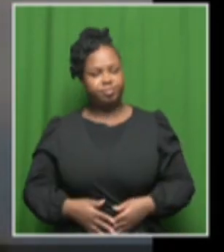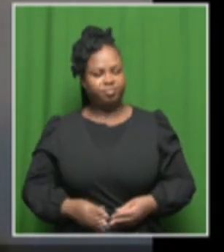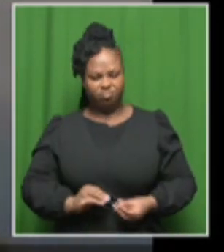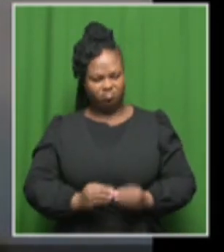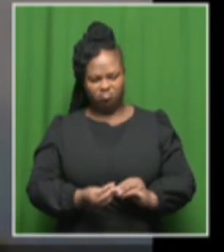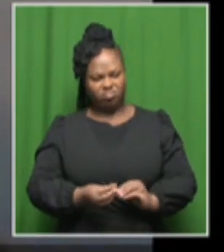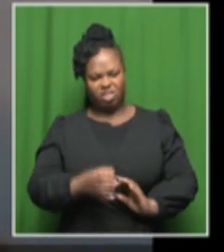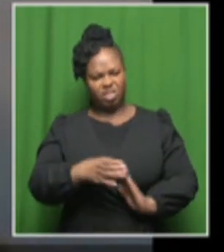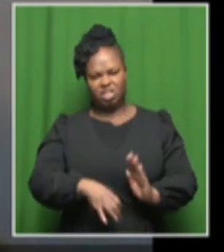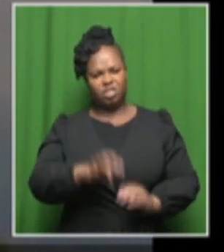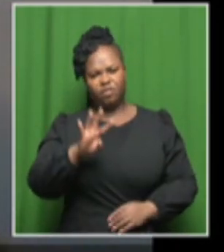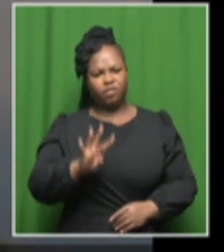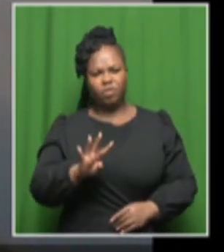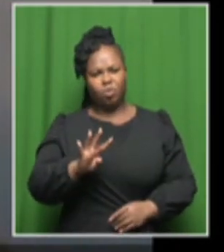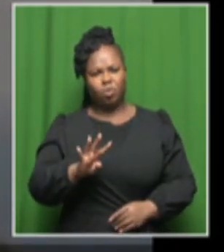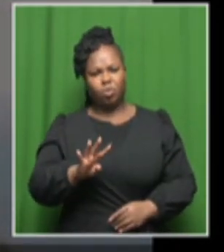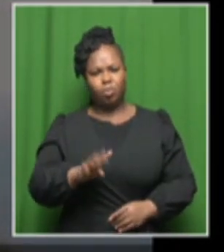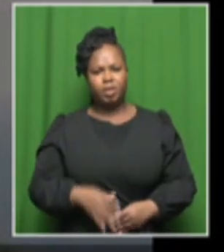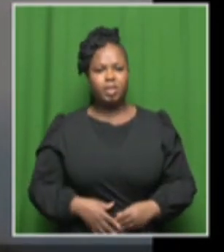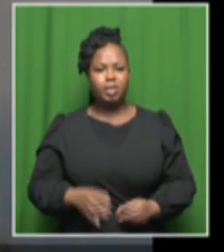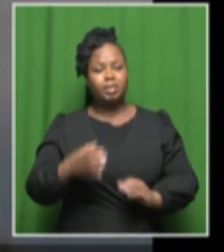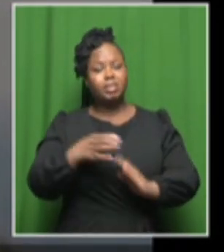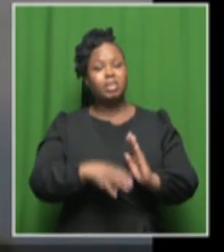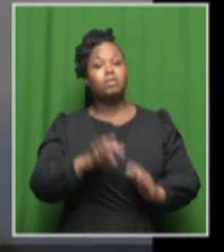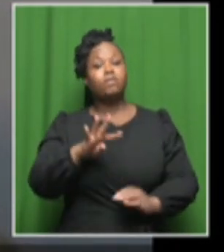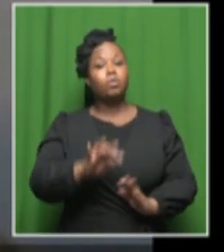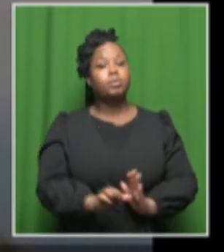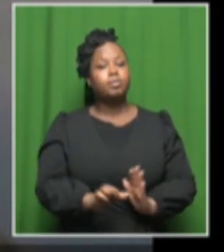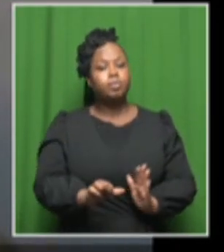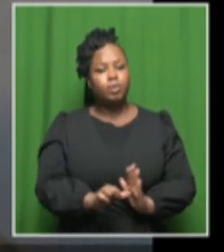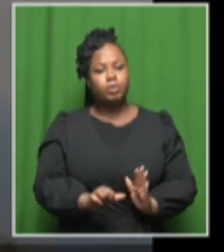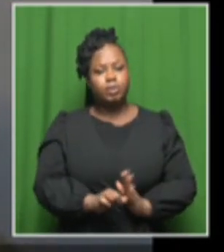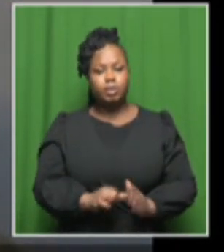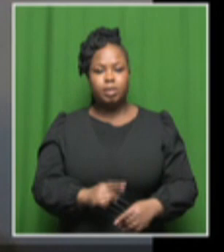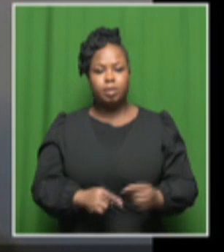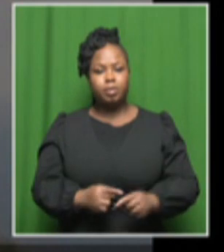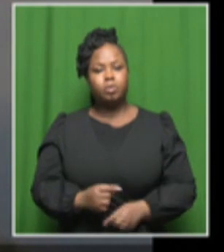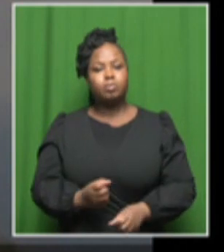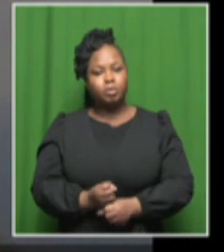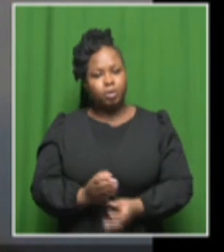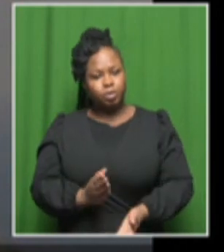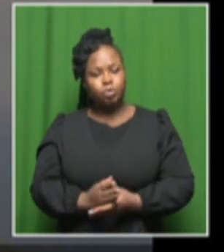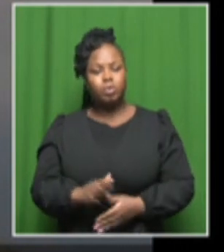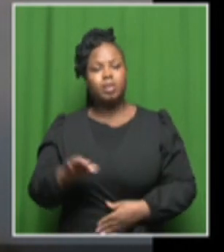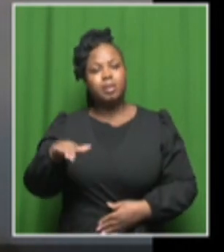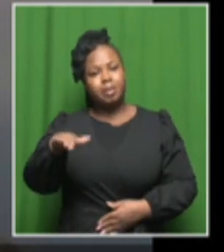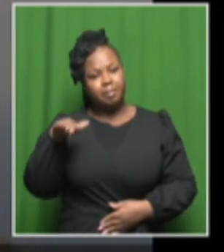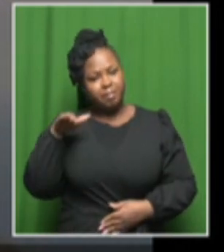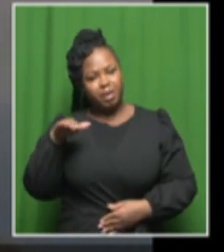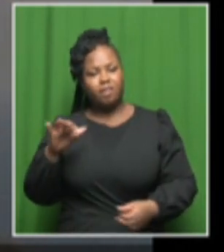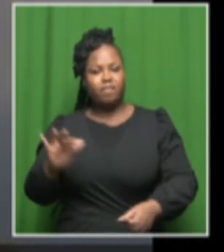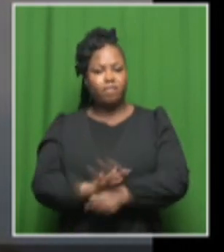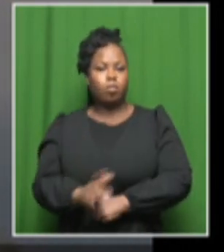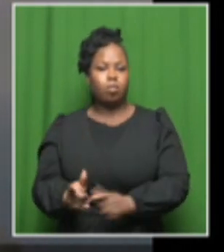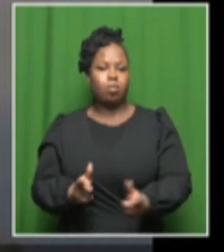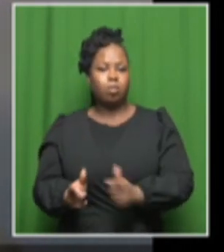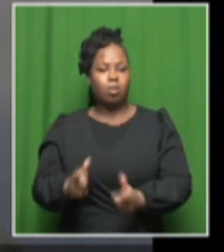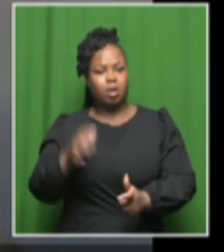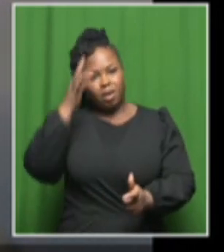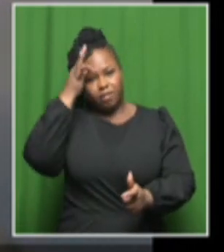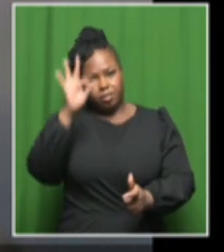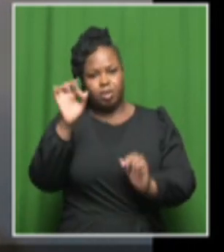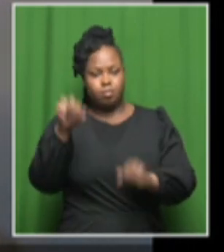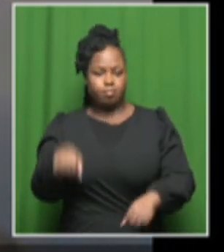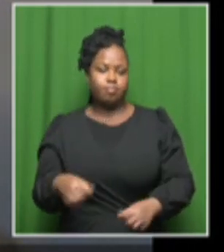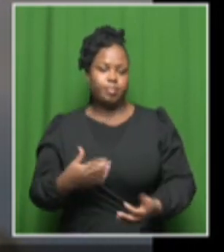amend Section 4, as I spoke about. And Section 4 is critical when it comes to getting the bank under the full control of the state. It